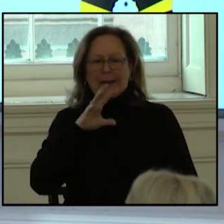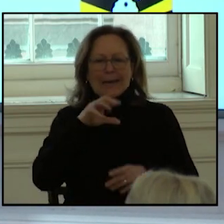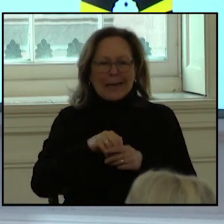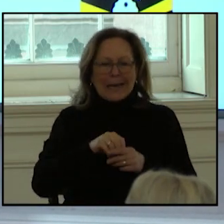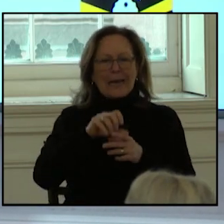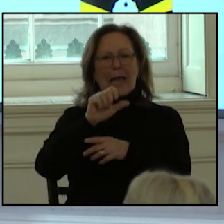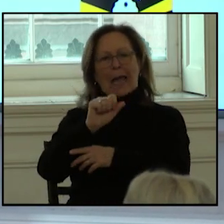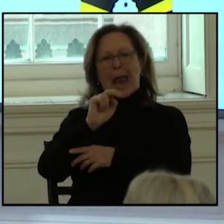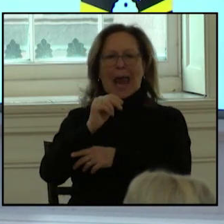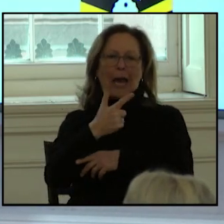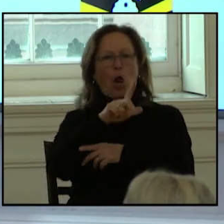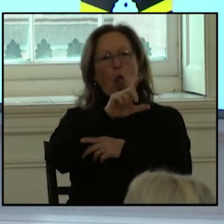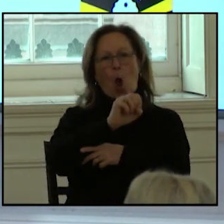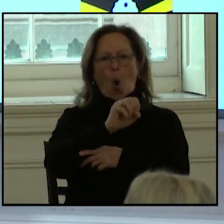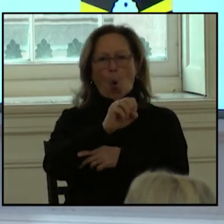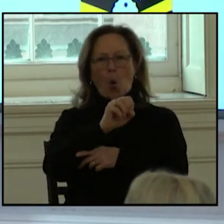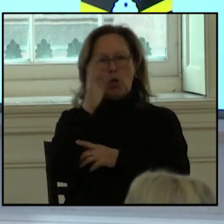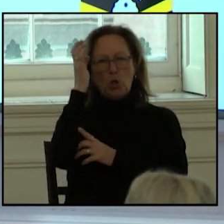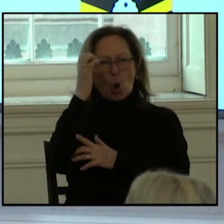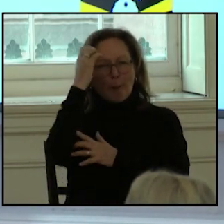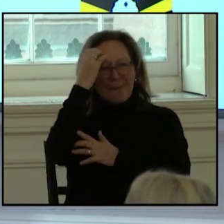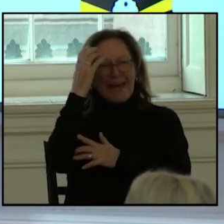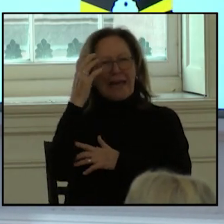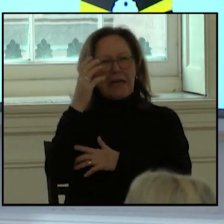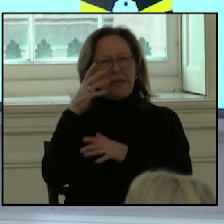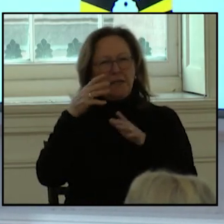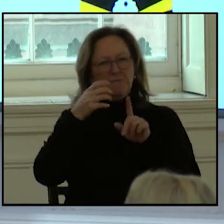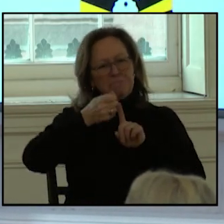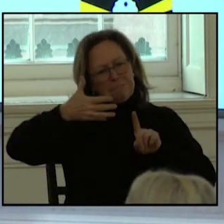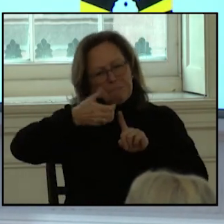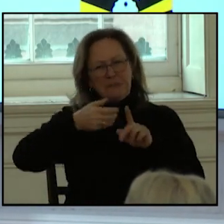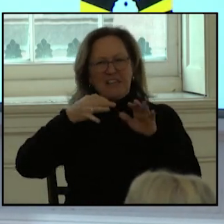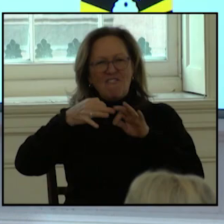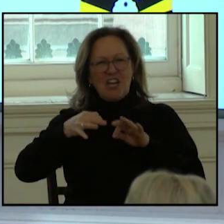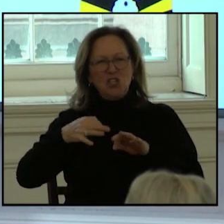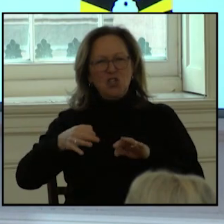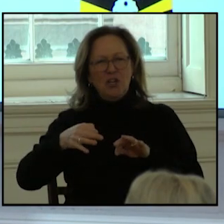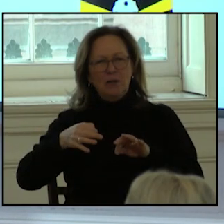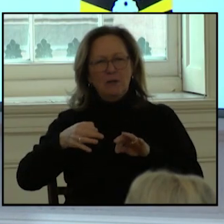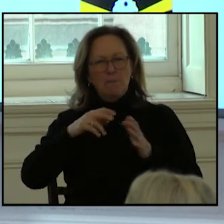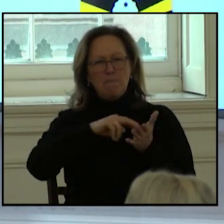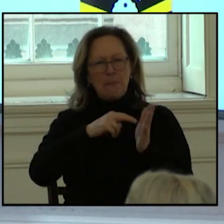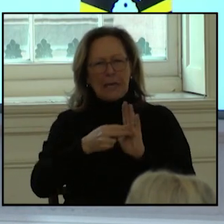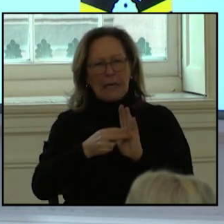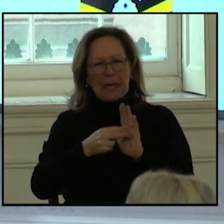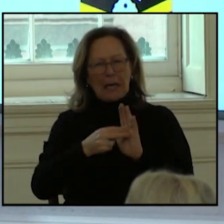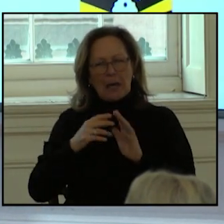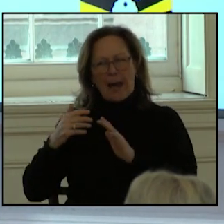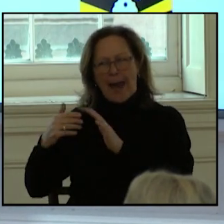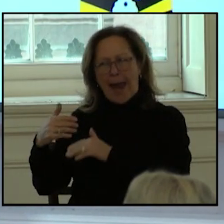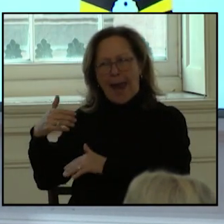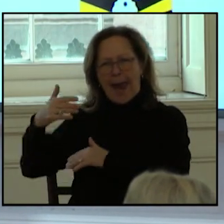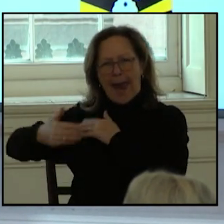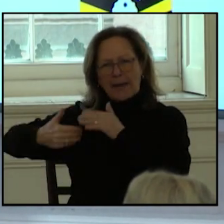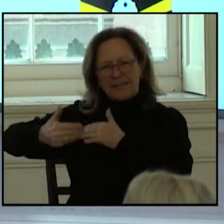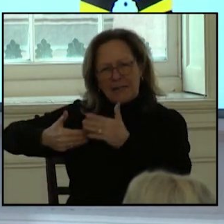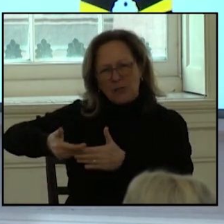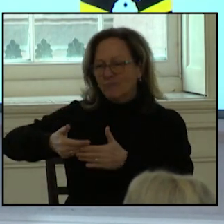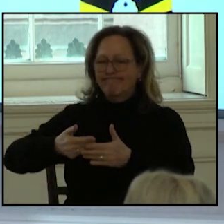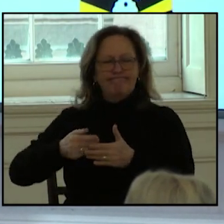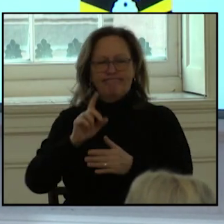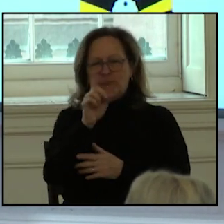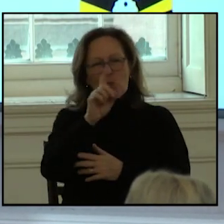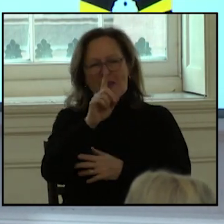Anglo-European definition of ancestor, and we have to break that cycle.